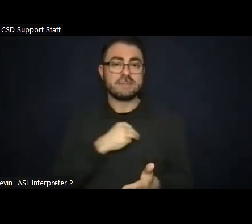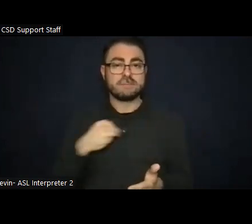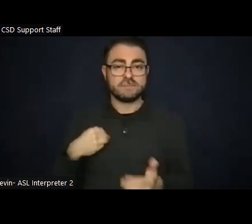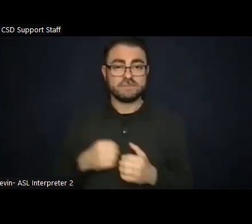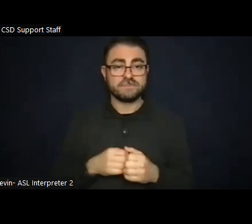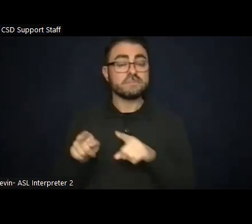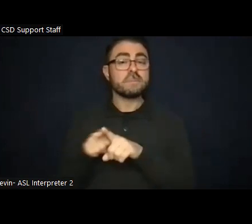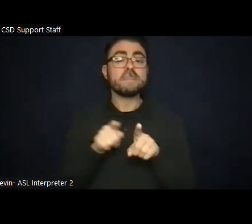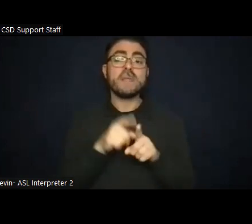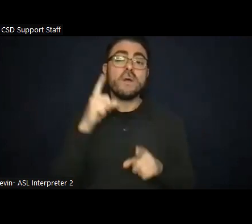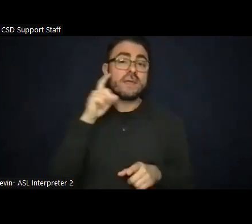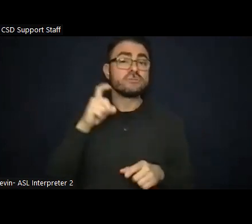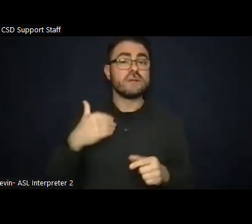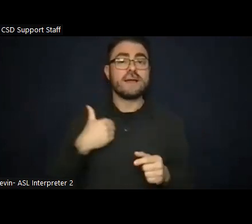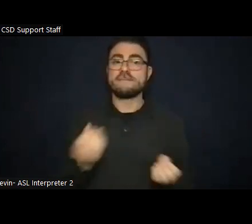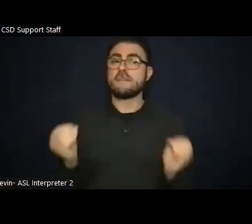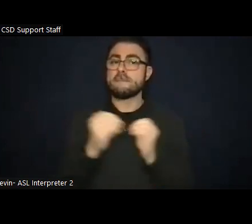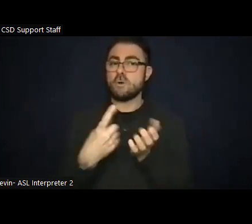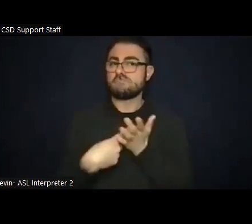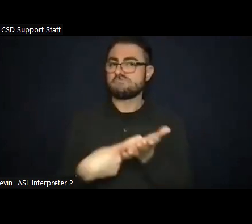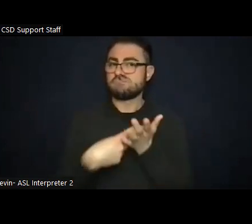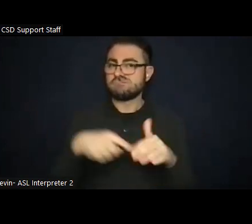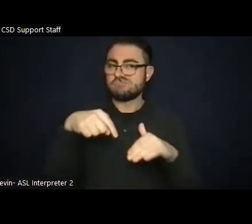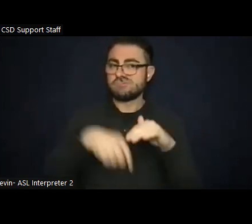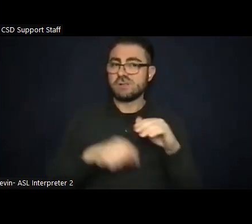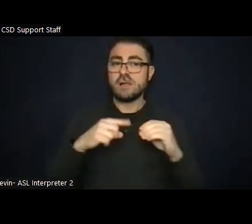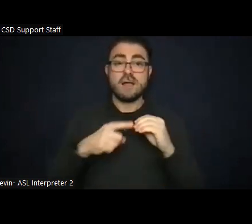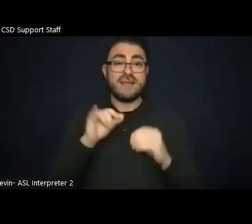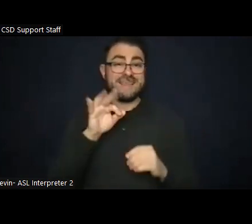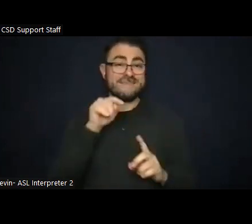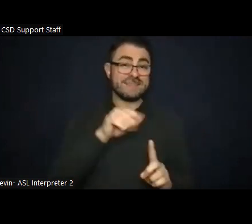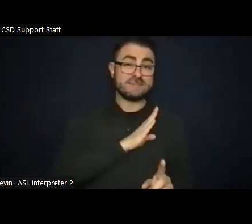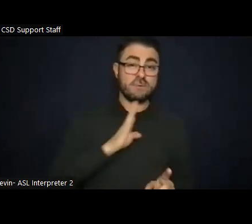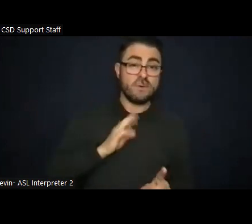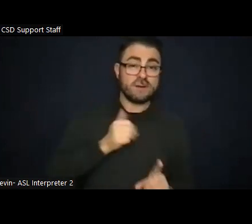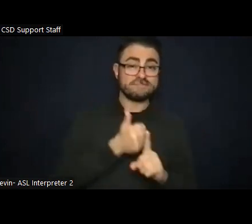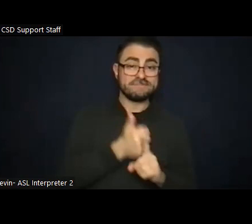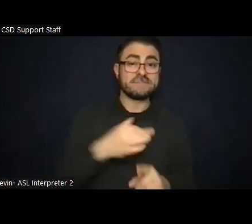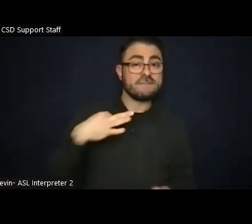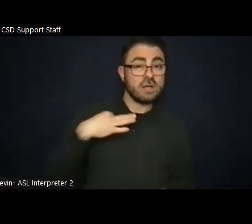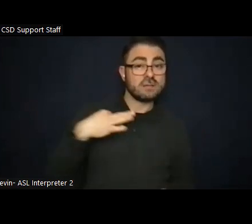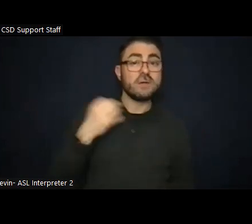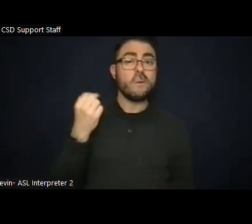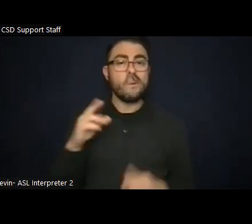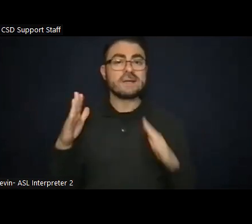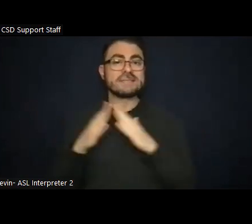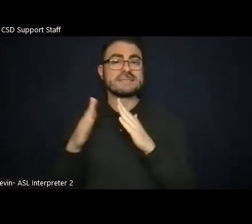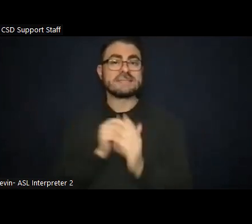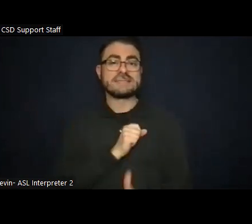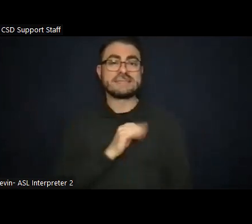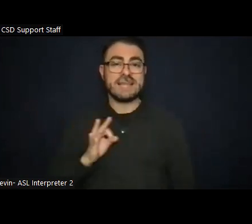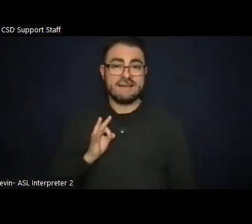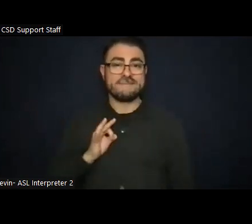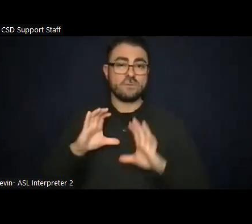to be a much bigger discussion about volunteer, whether this board is a volunteer or a city staff